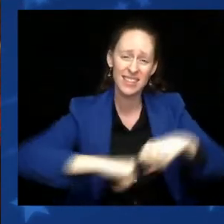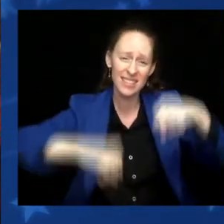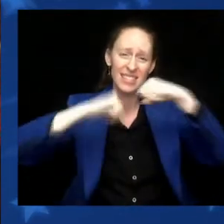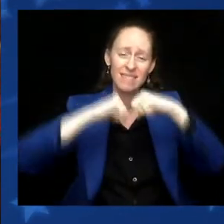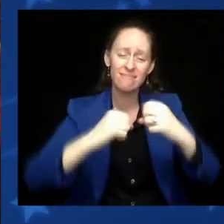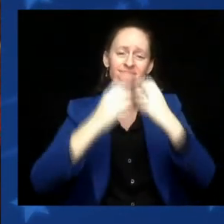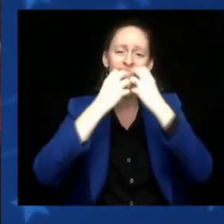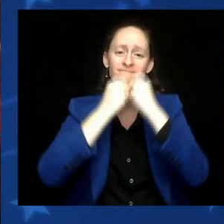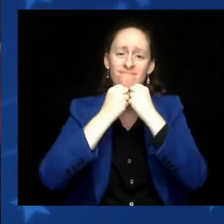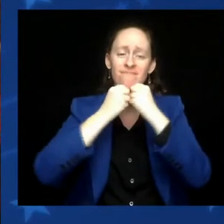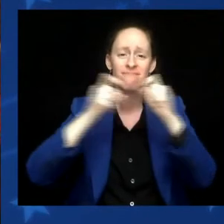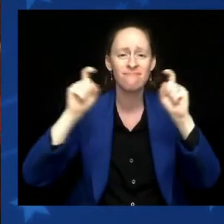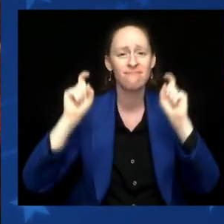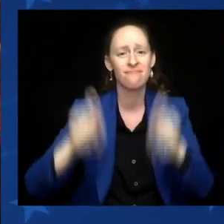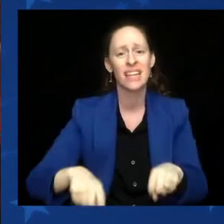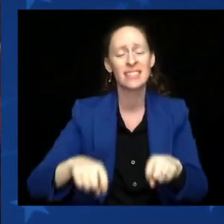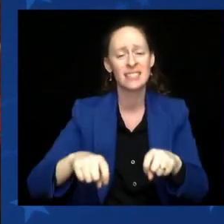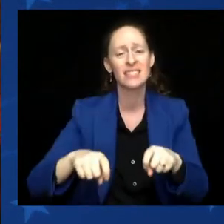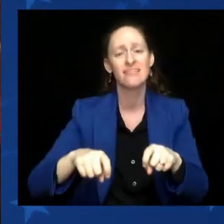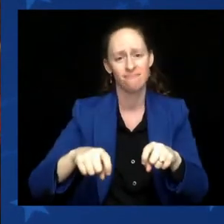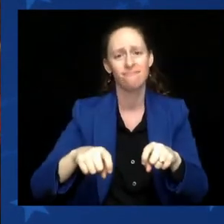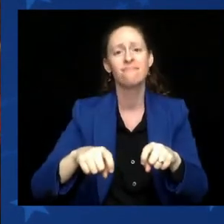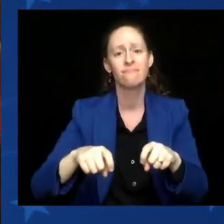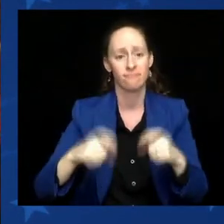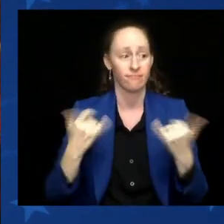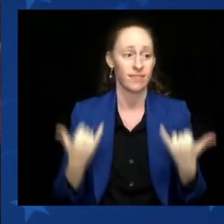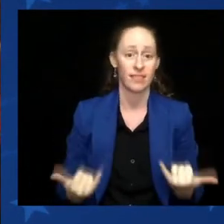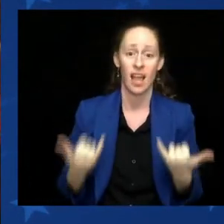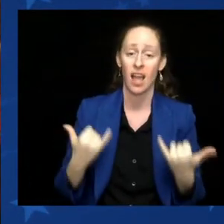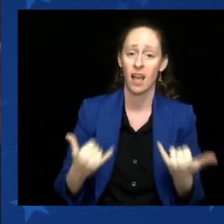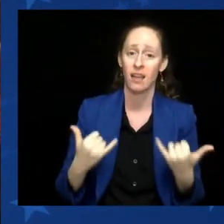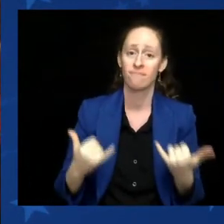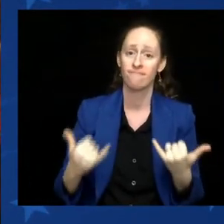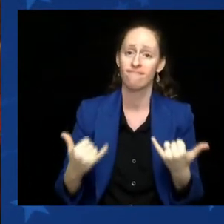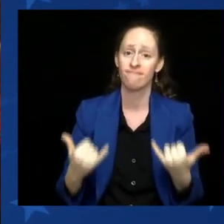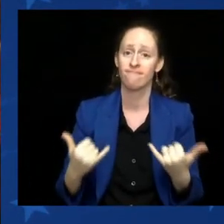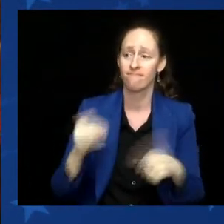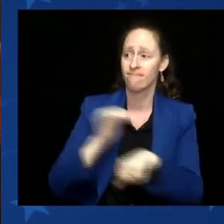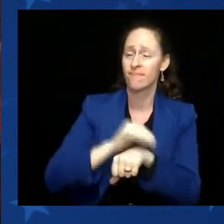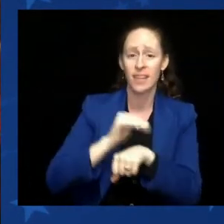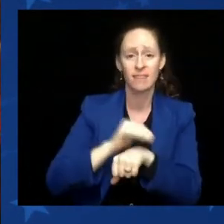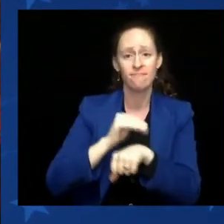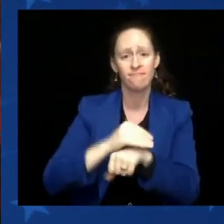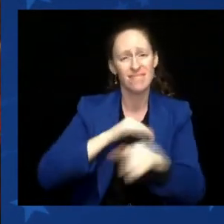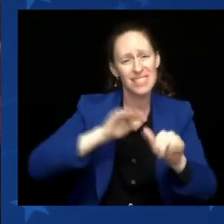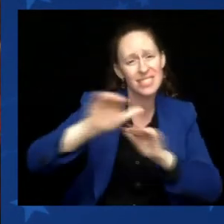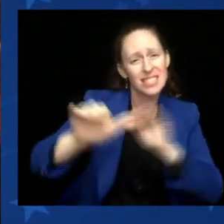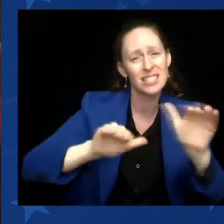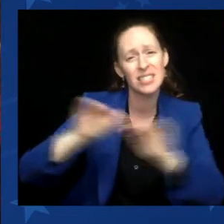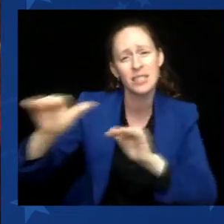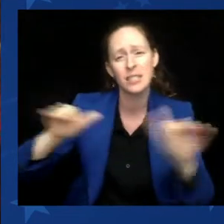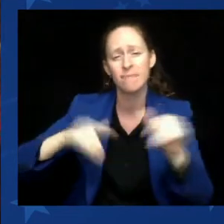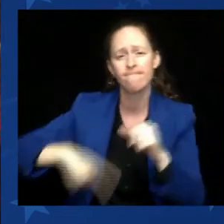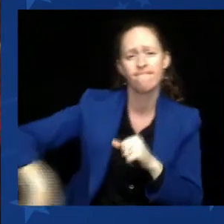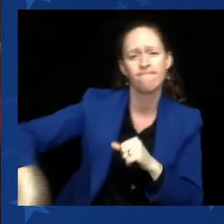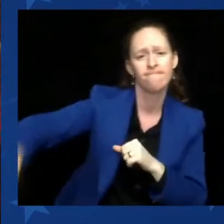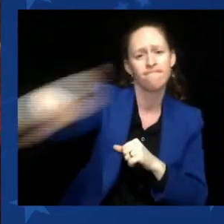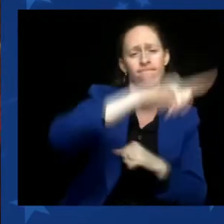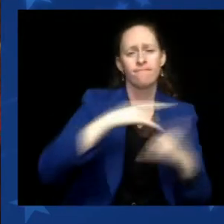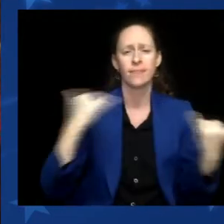together, unite behind the single purpose of defending our democracy regardless of your ideology.